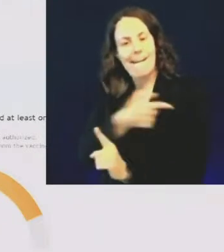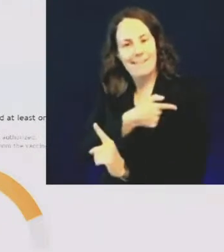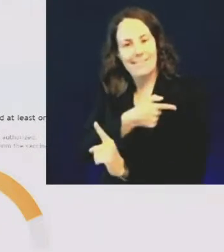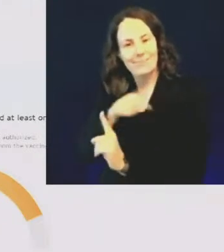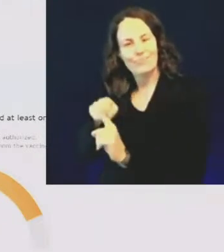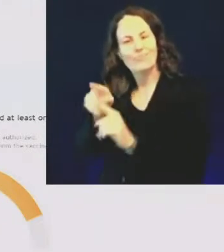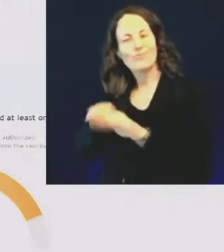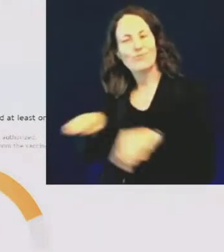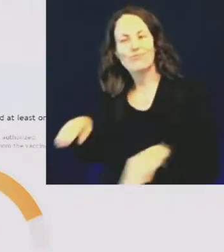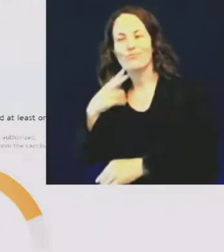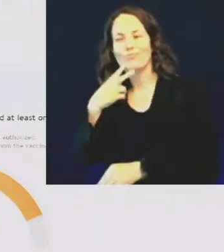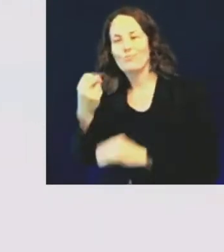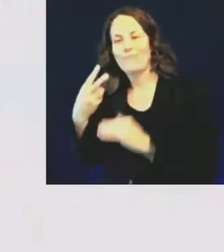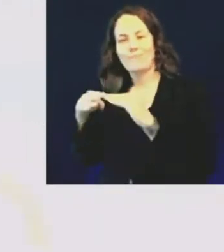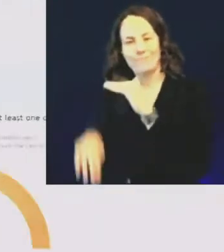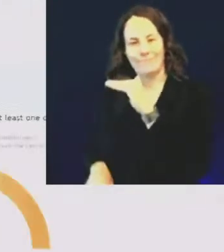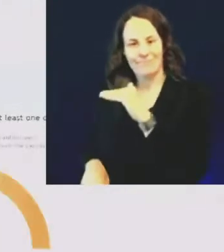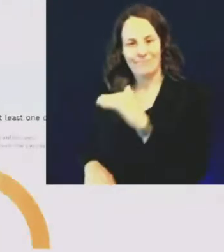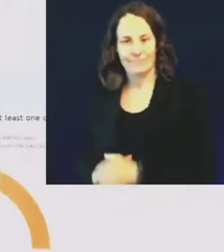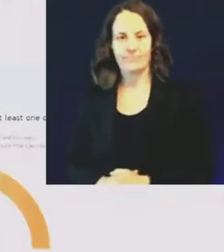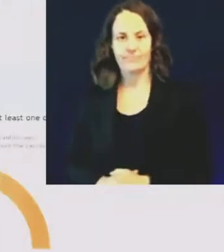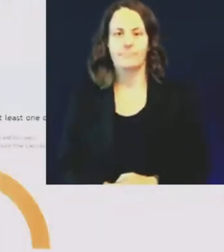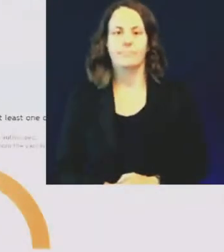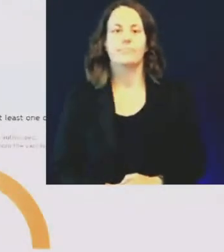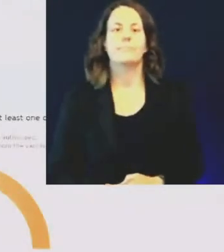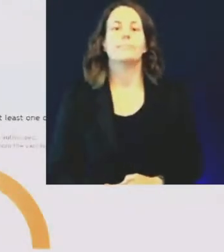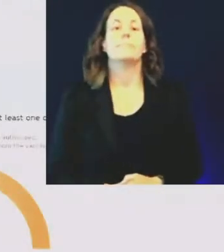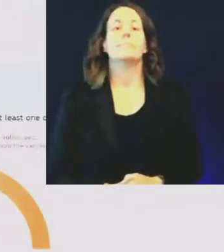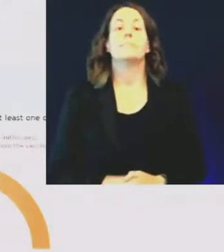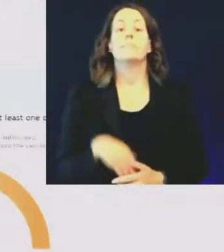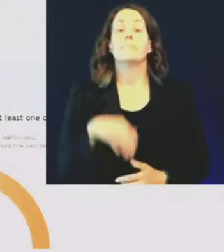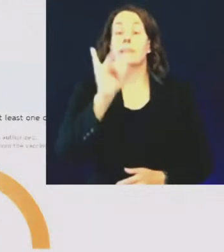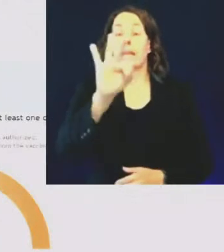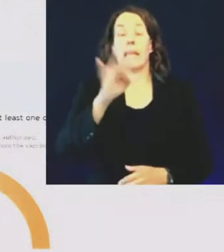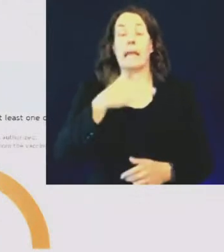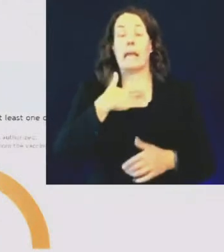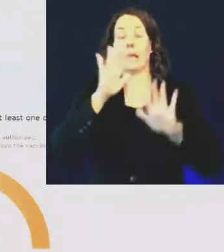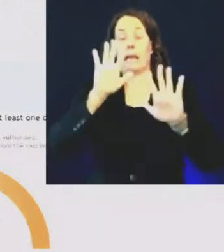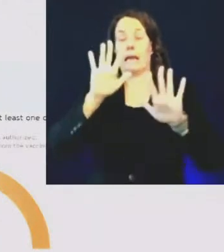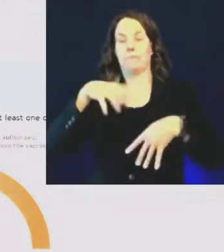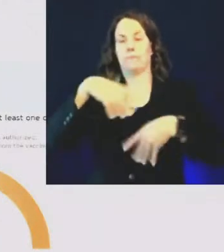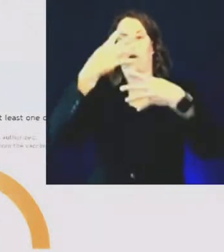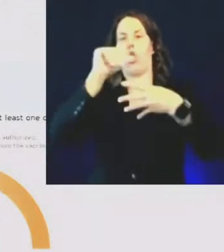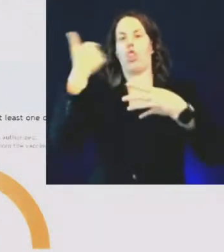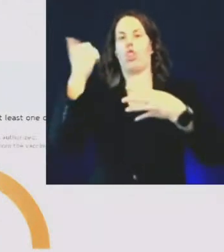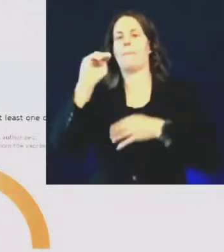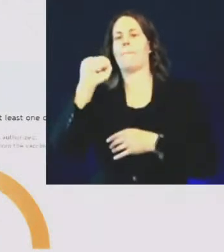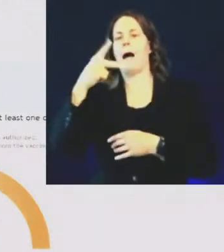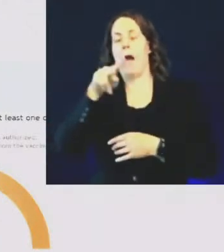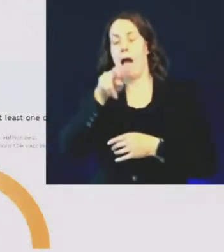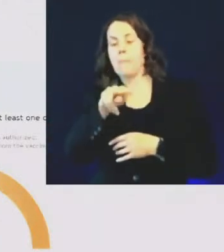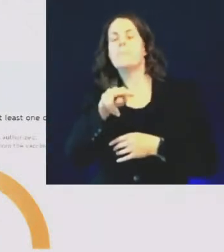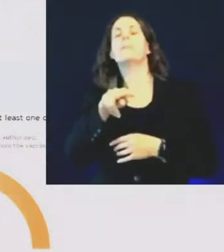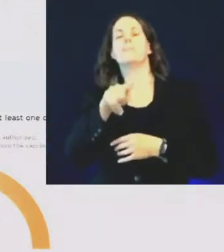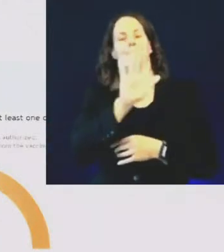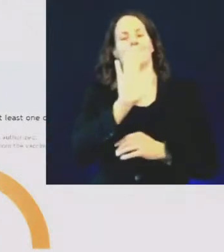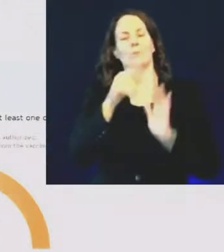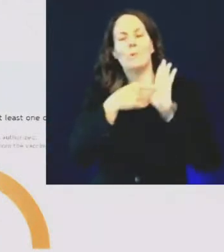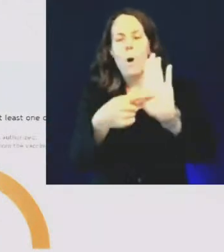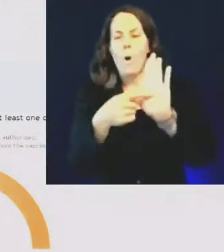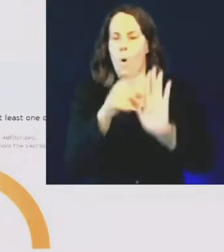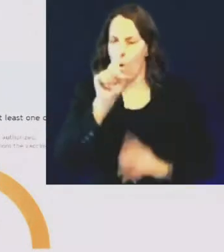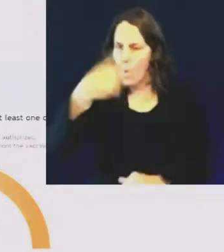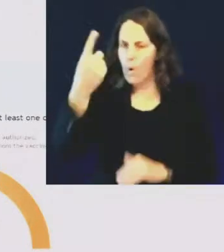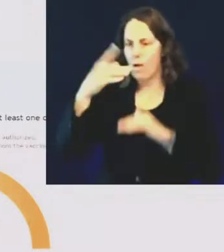progressing in vaccination, we've now added these radio bars at the top where you can see adults 18 and plus who have received